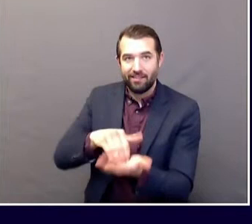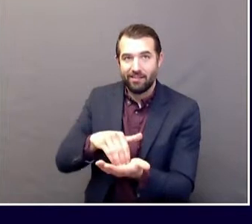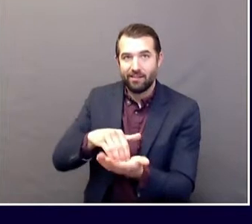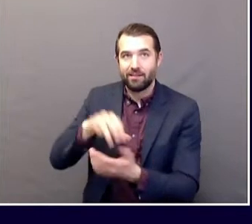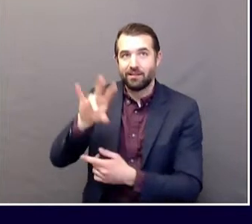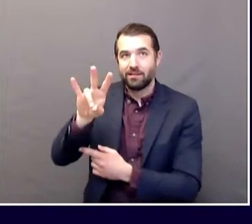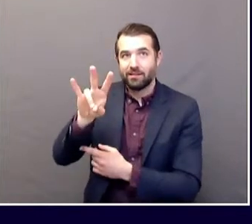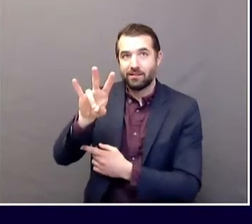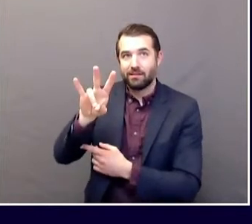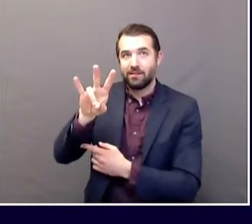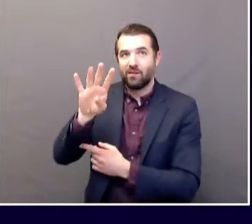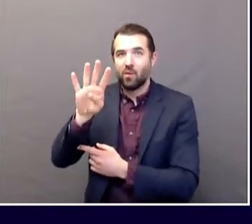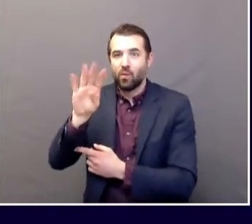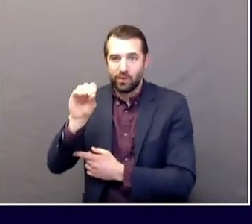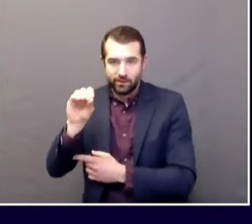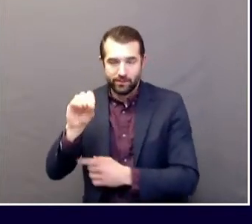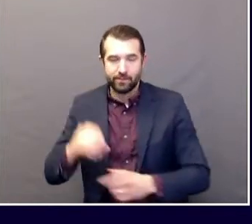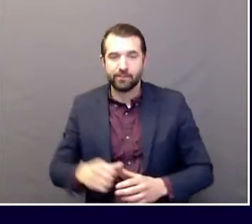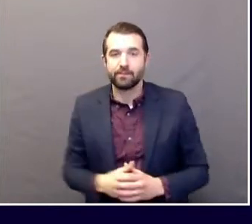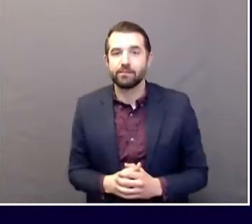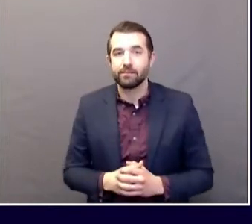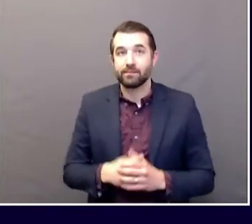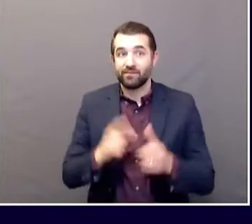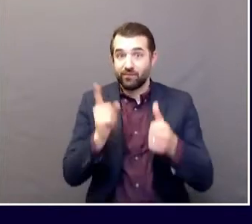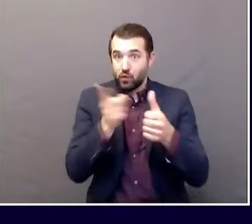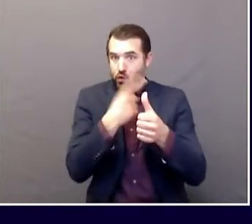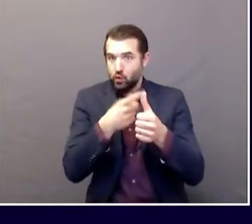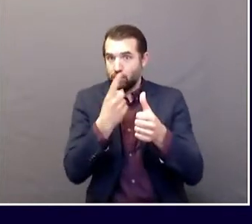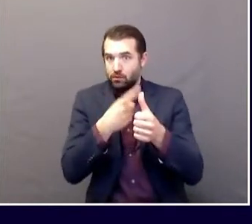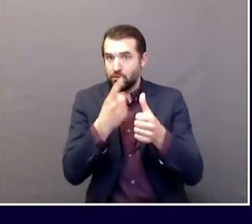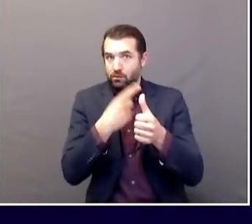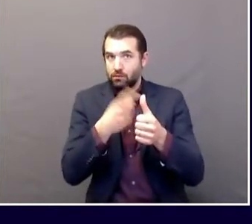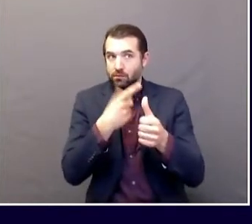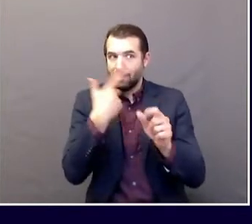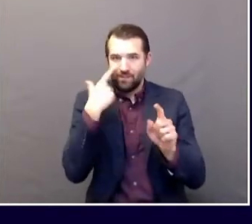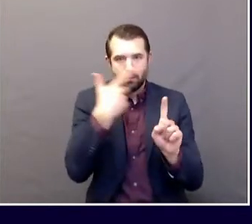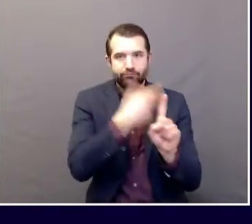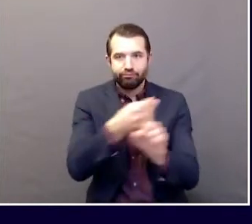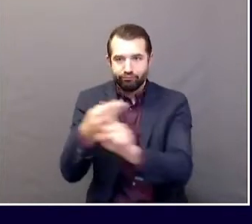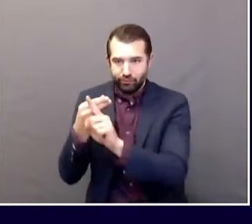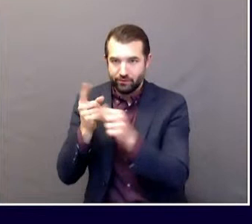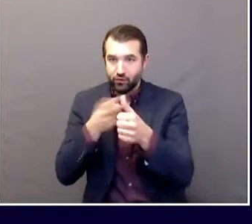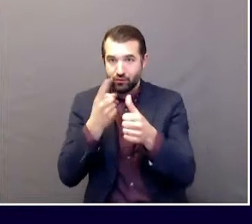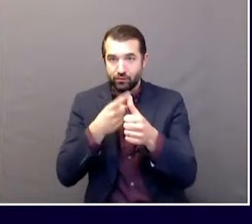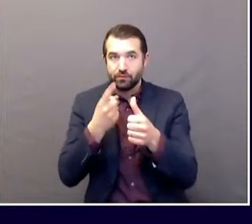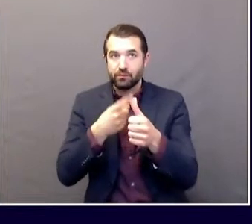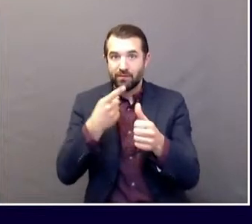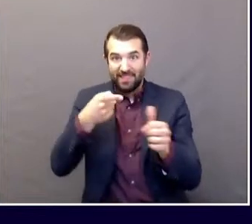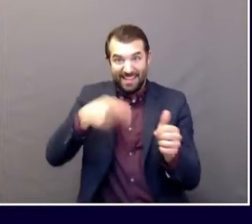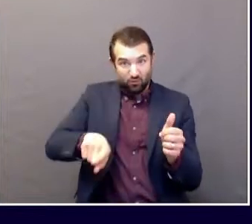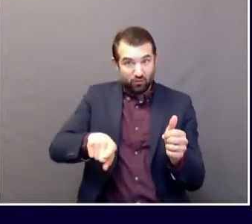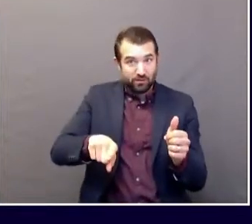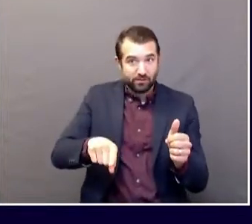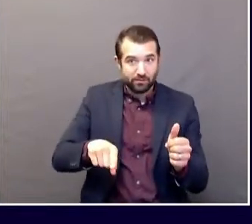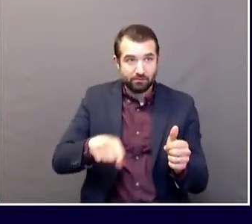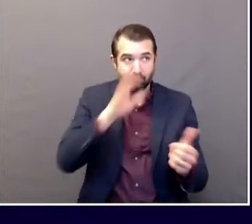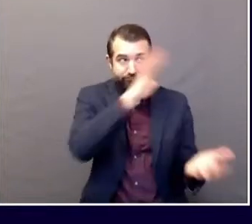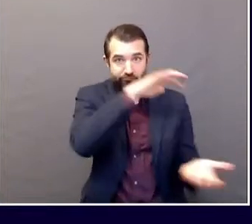27,740 new first doses that will be coming into the state next week. That comprises